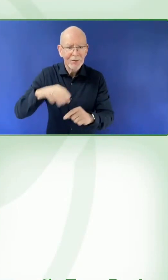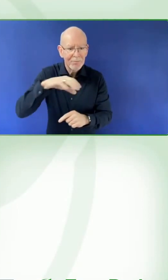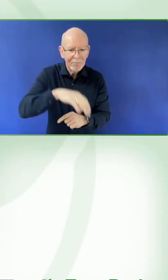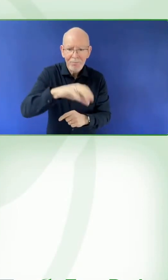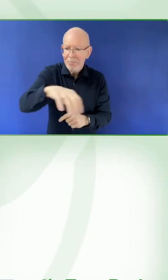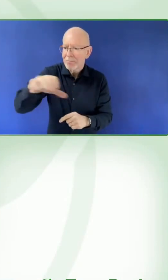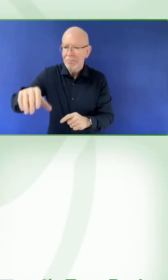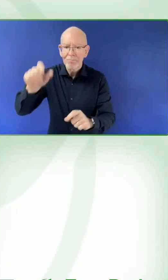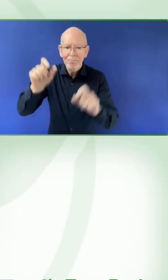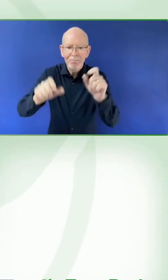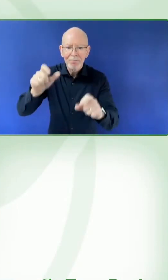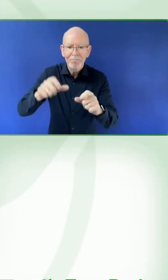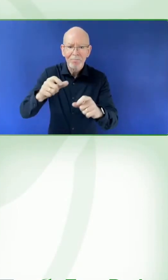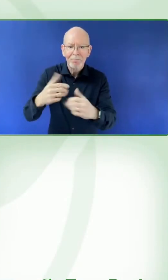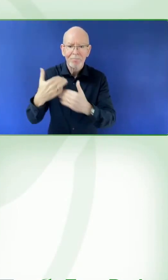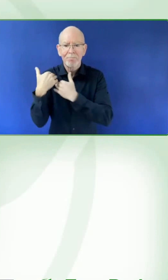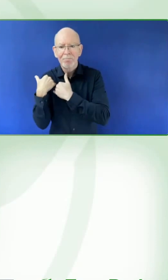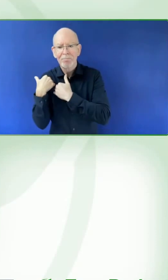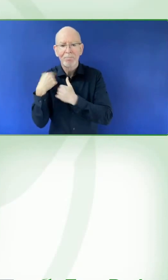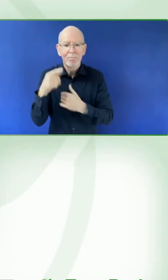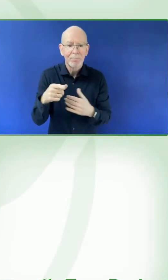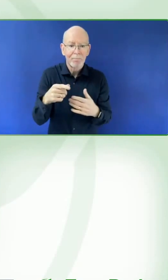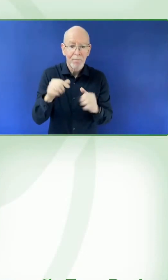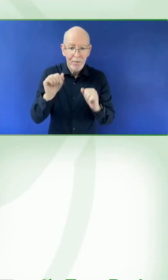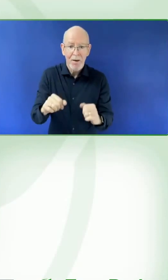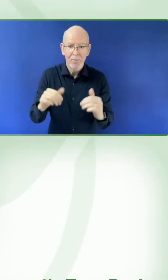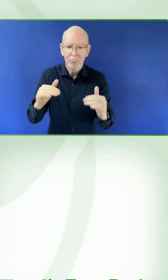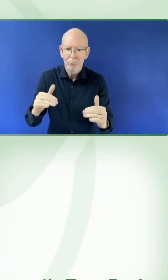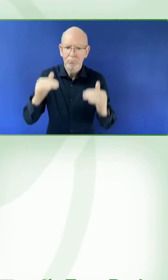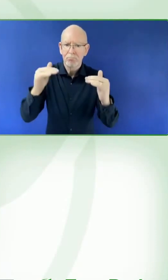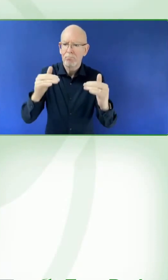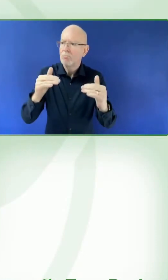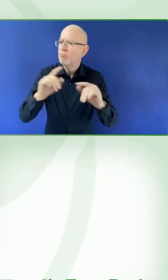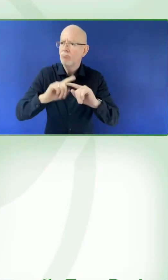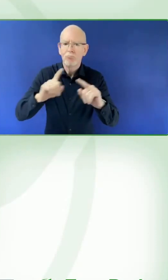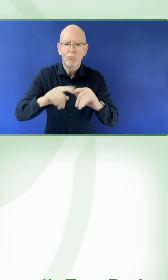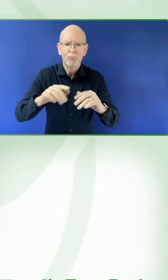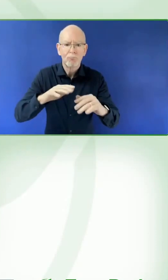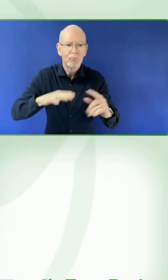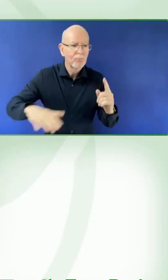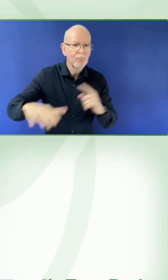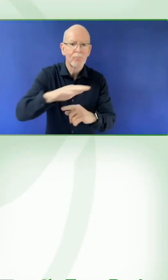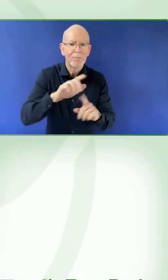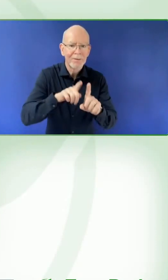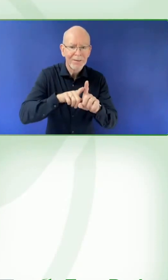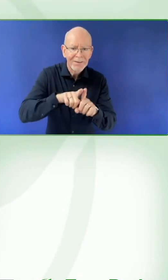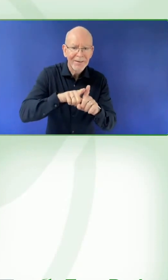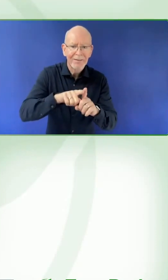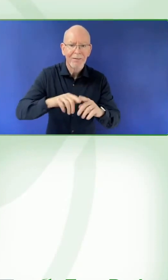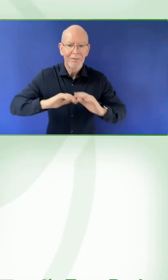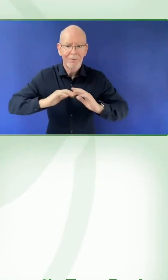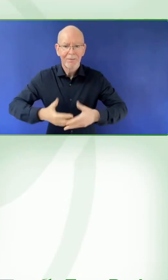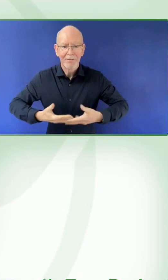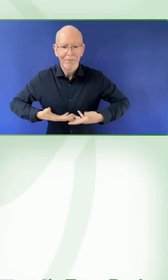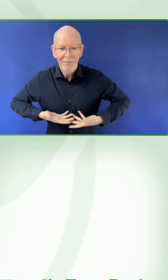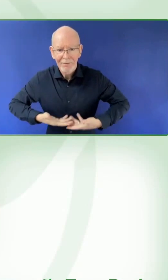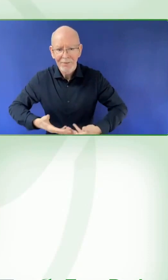What we can share with you, a comprehensive model that includes the strategies to impact all